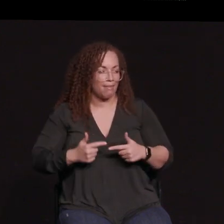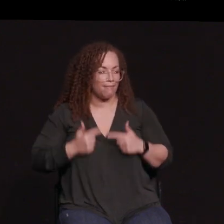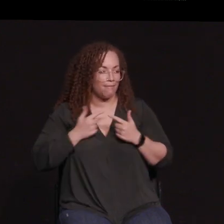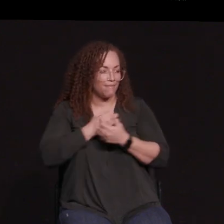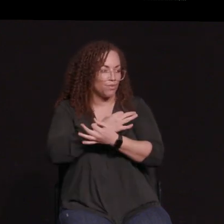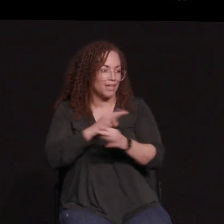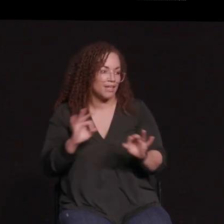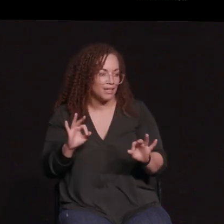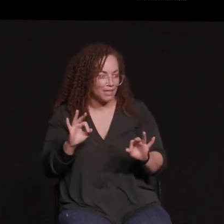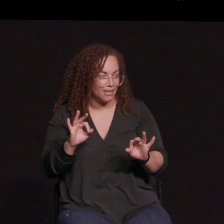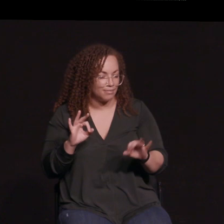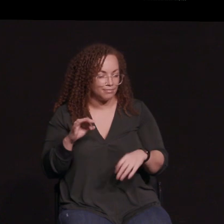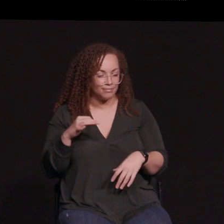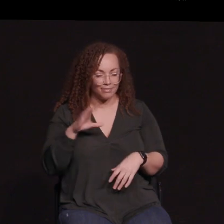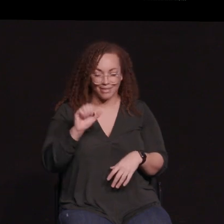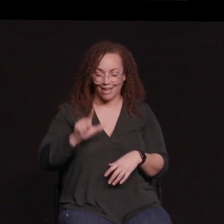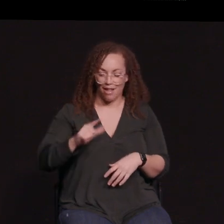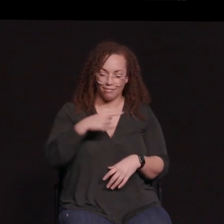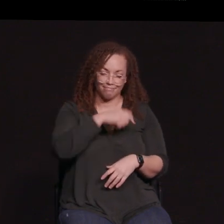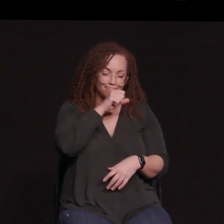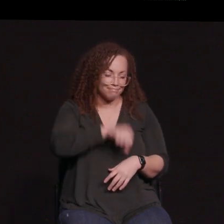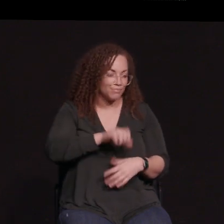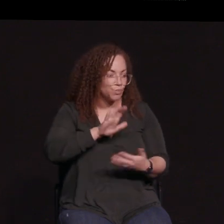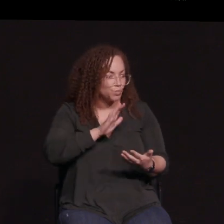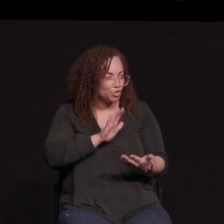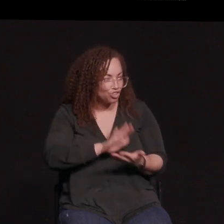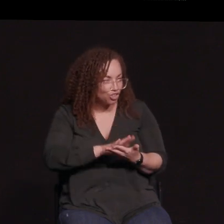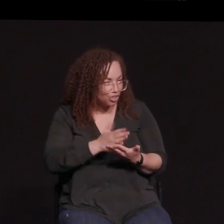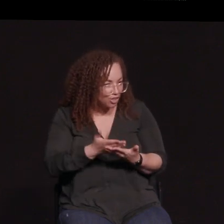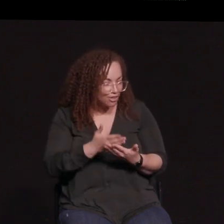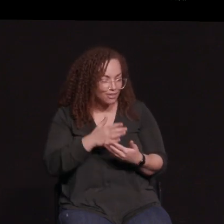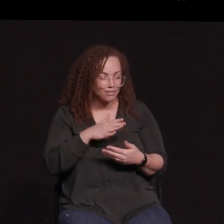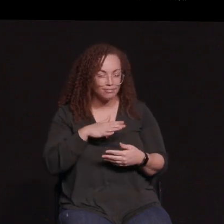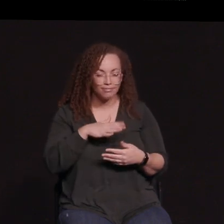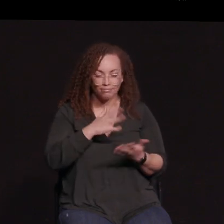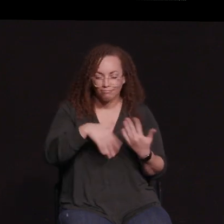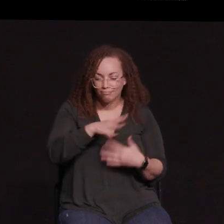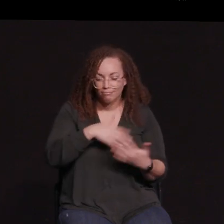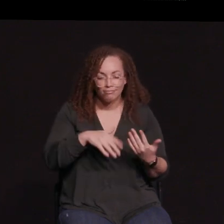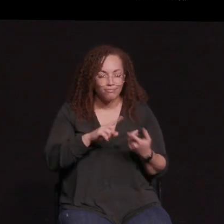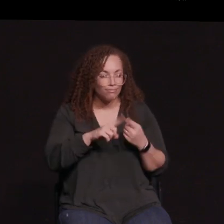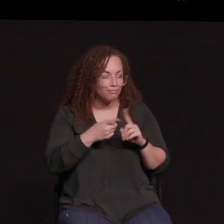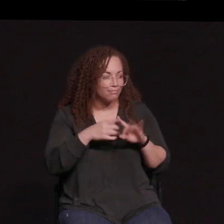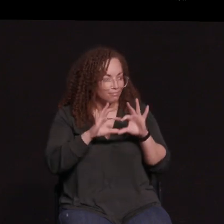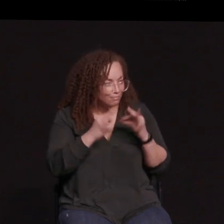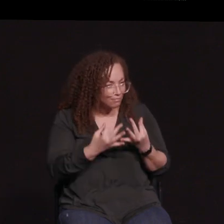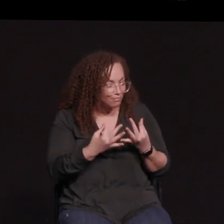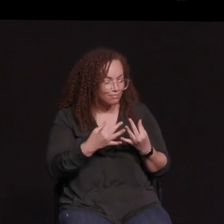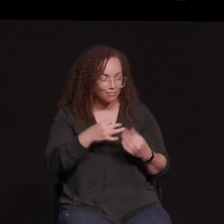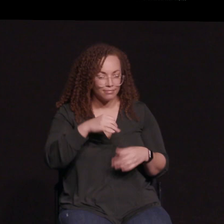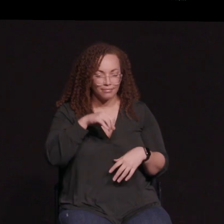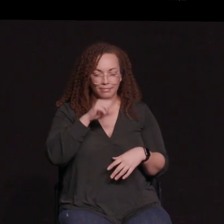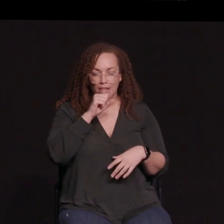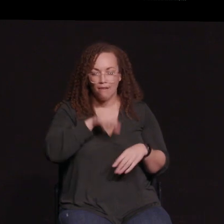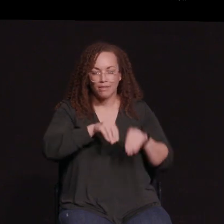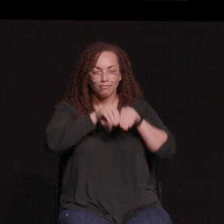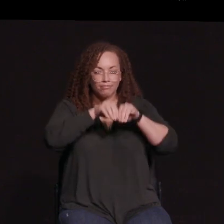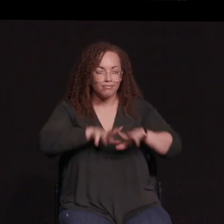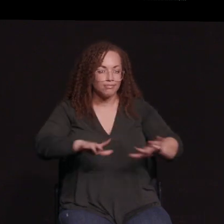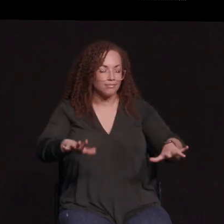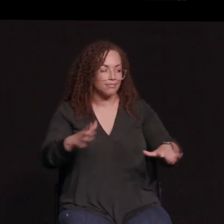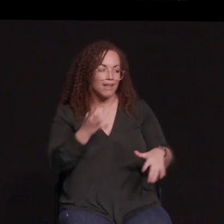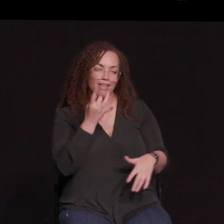Cal loves to cook. She loves spending time with friends and family. And above all, she loves spreading light in her